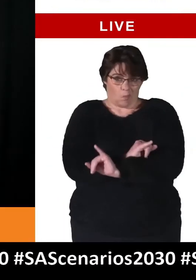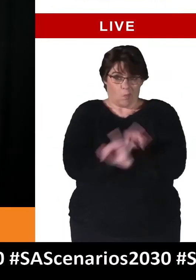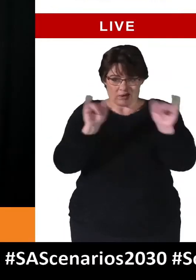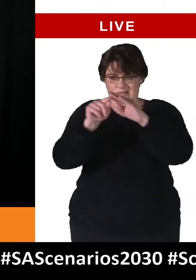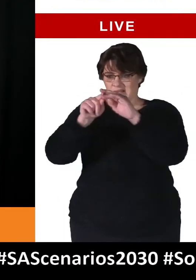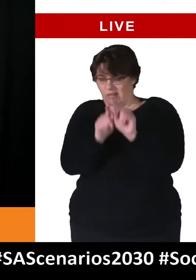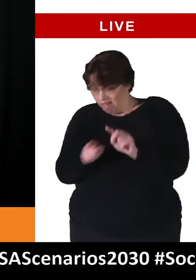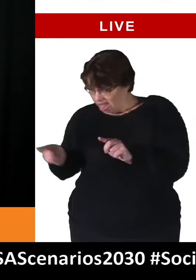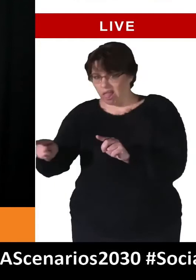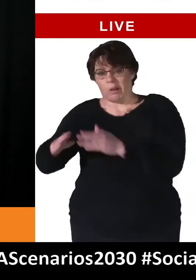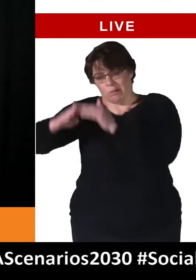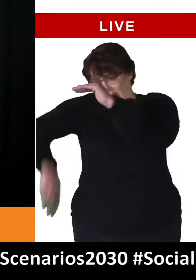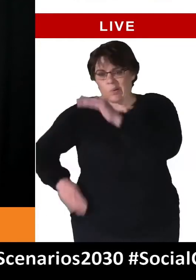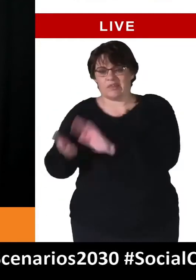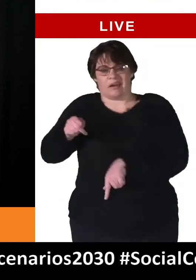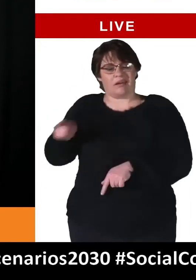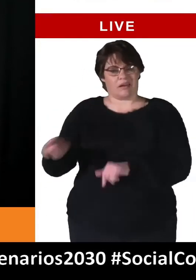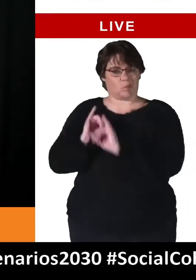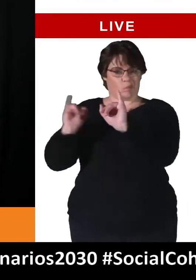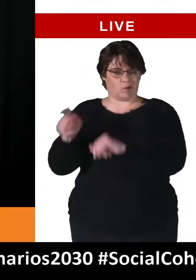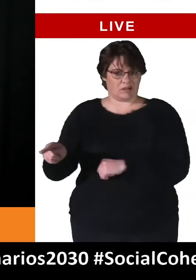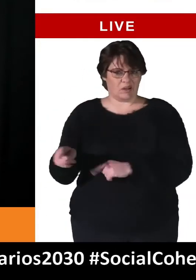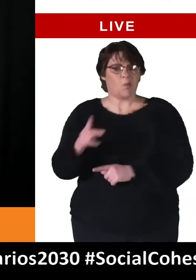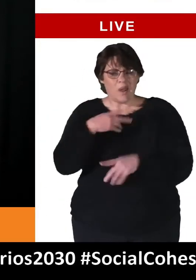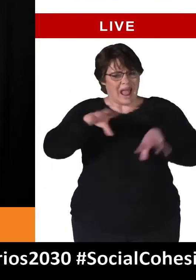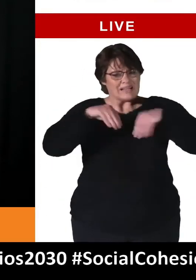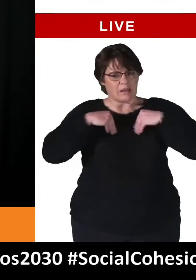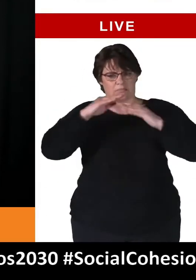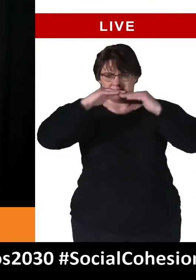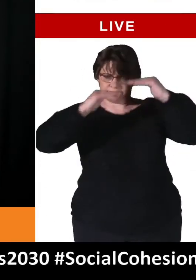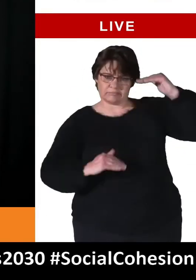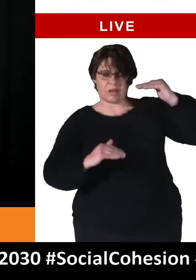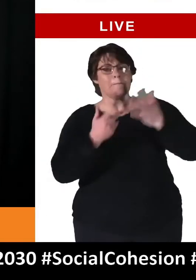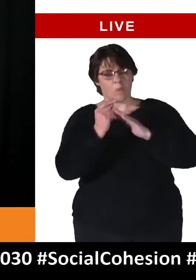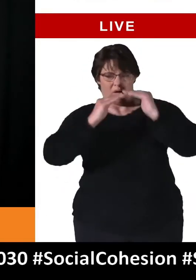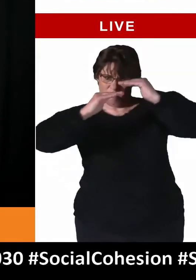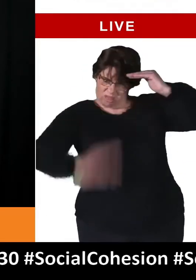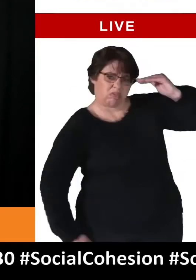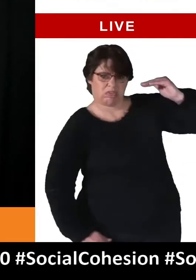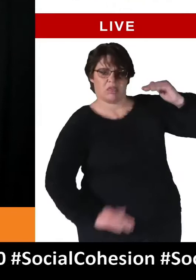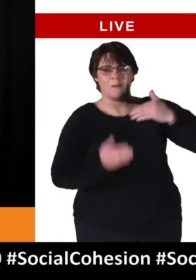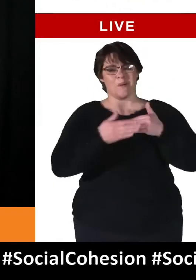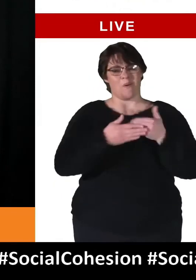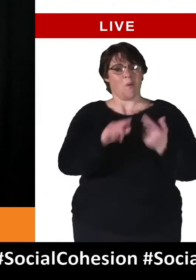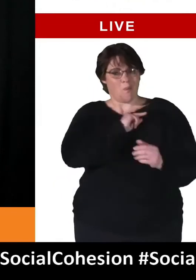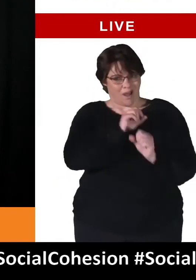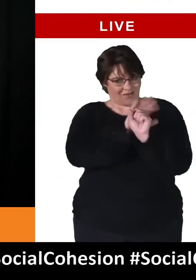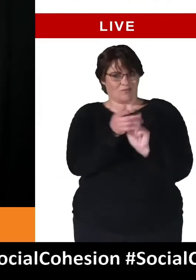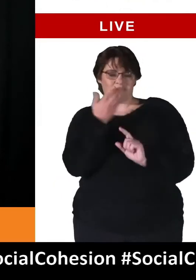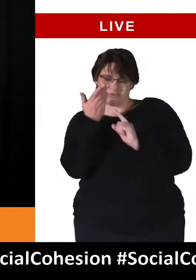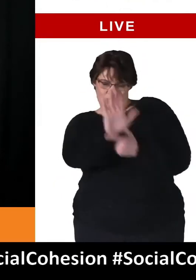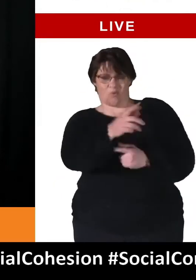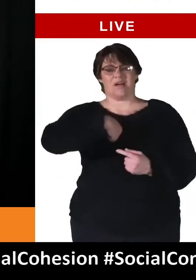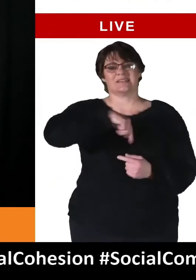Gwara. We also accept that inequality has increased in South Africa. This COVID-19 has pointed